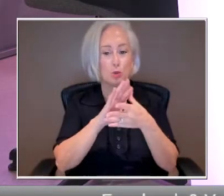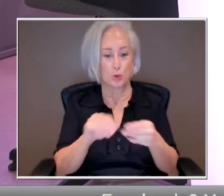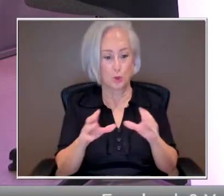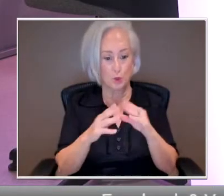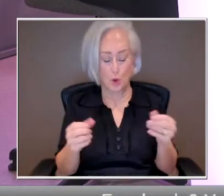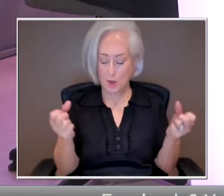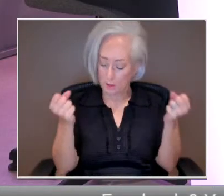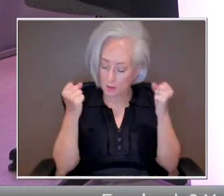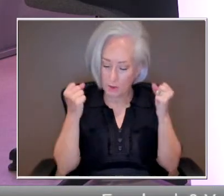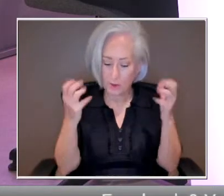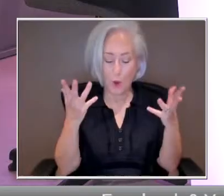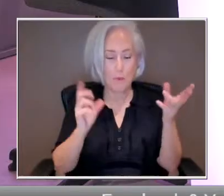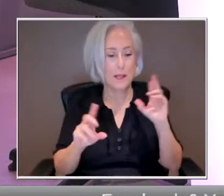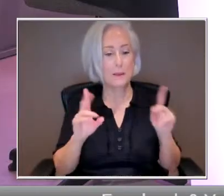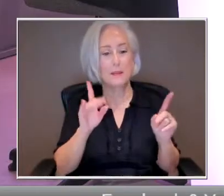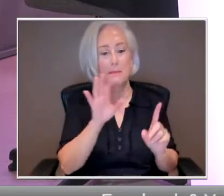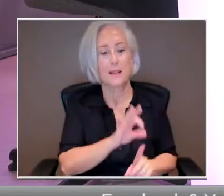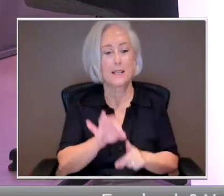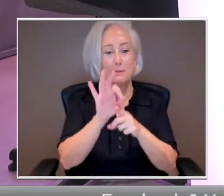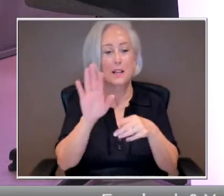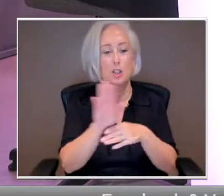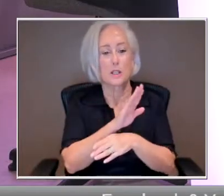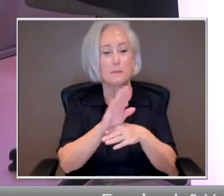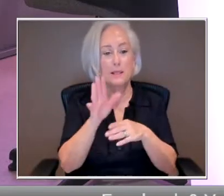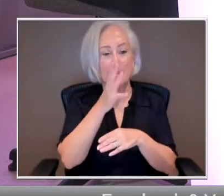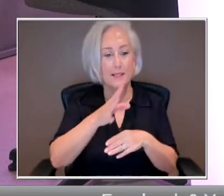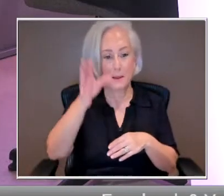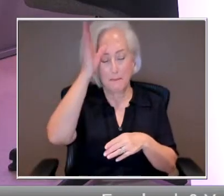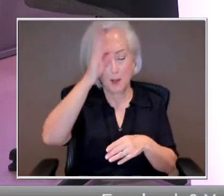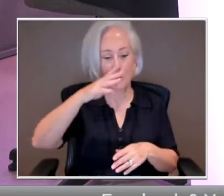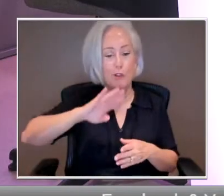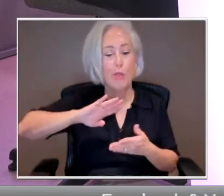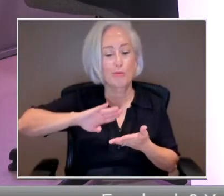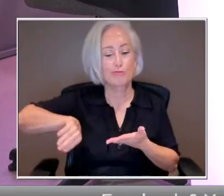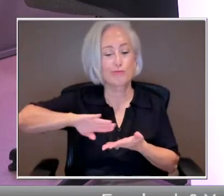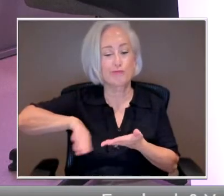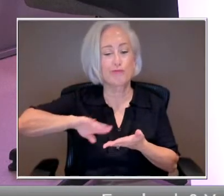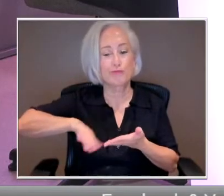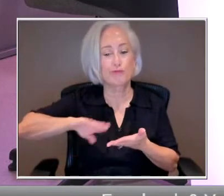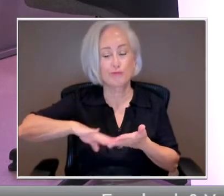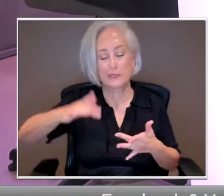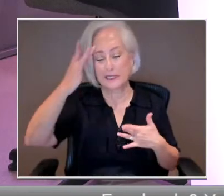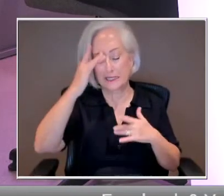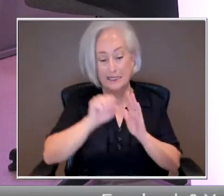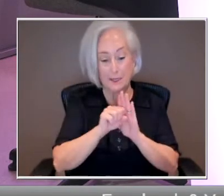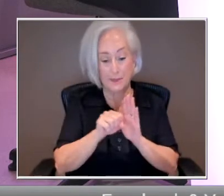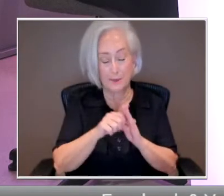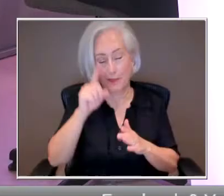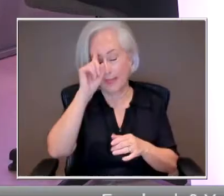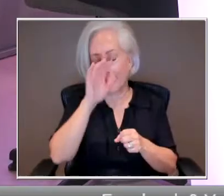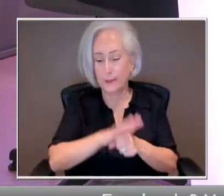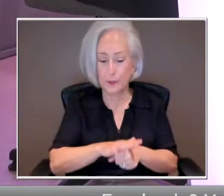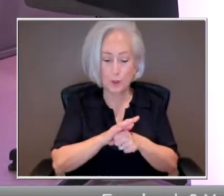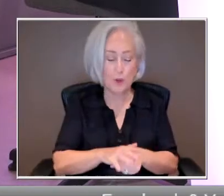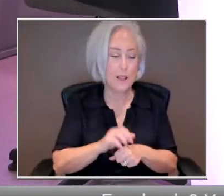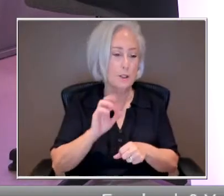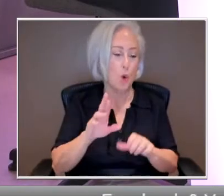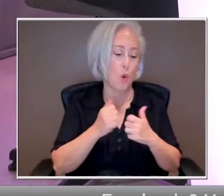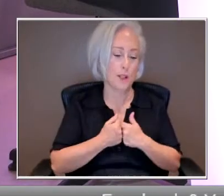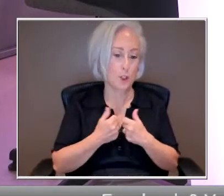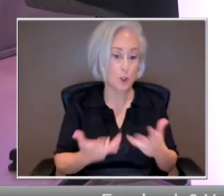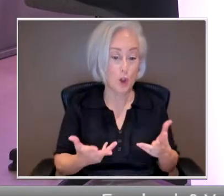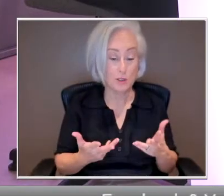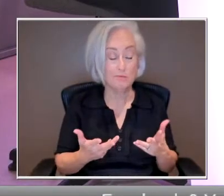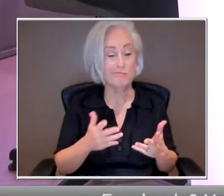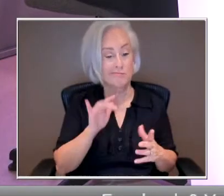especially busy parents, dismiss symptoms like that as just stress or exhaustion. Her story is such an important reminder to listen to our